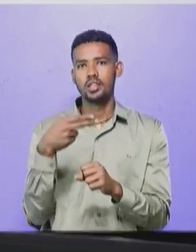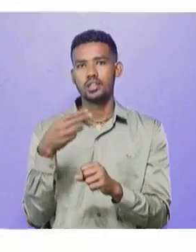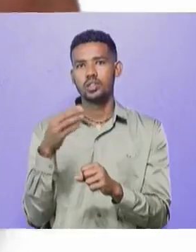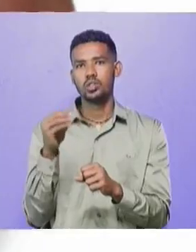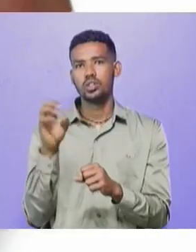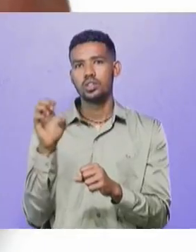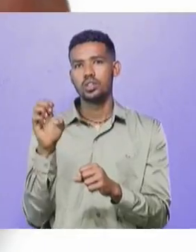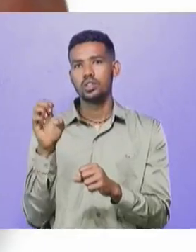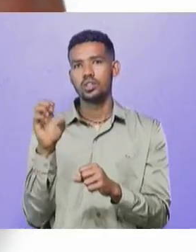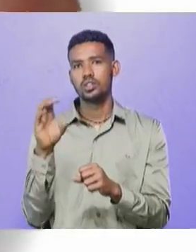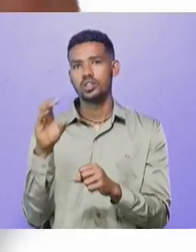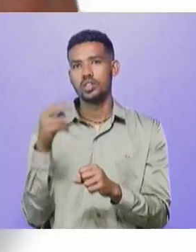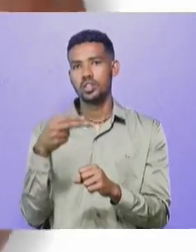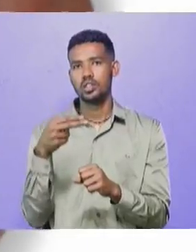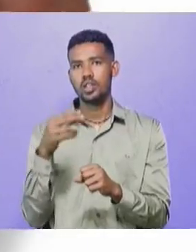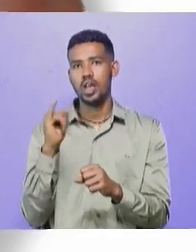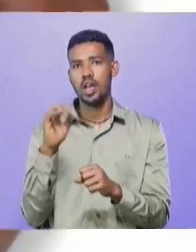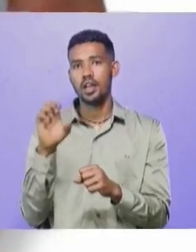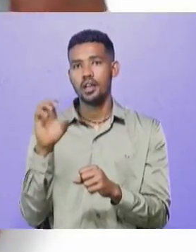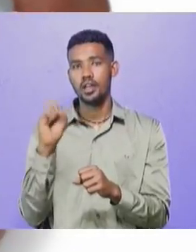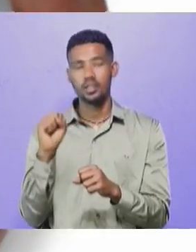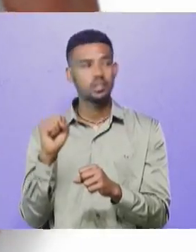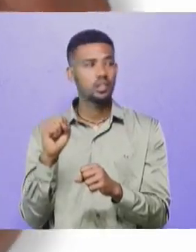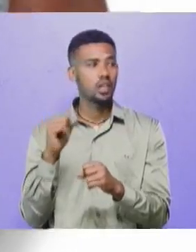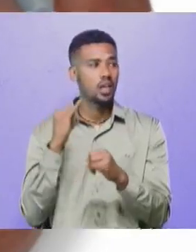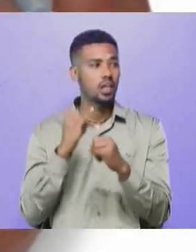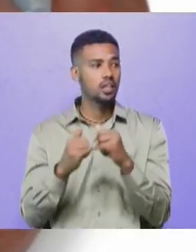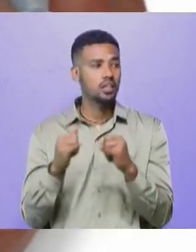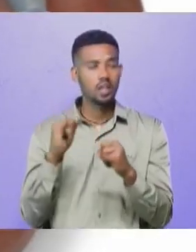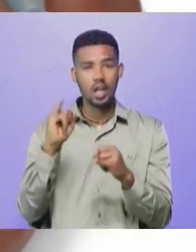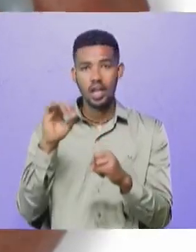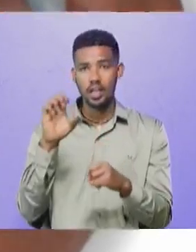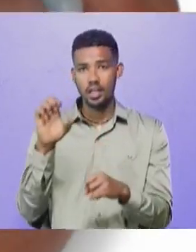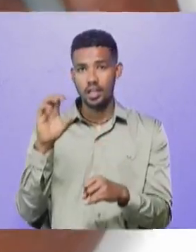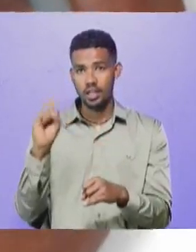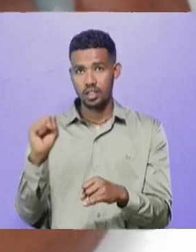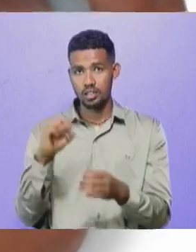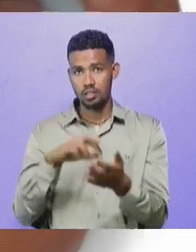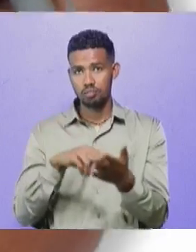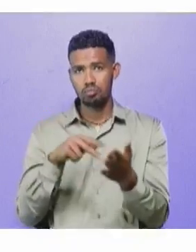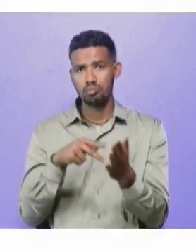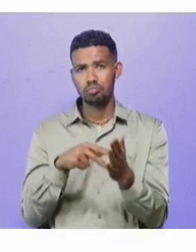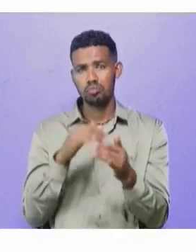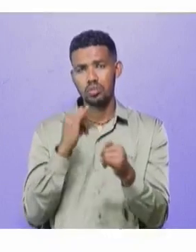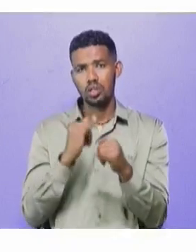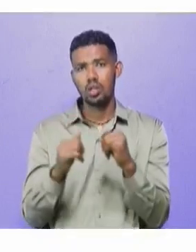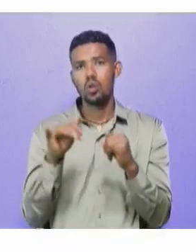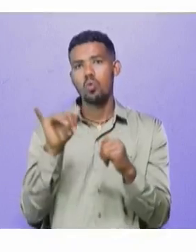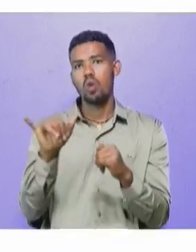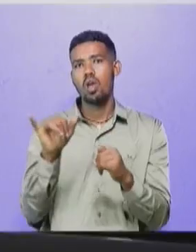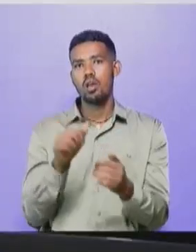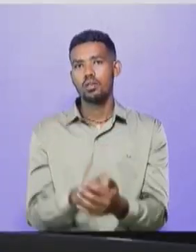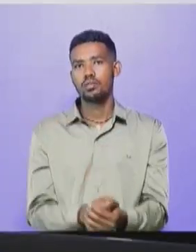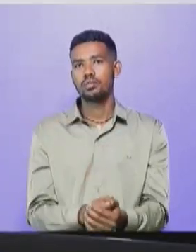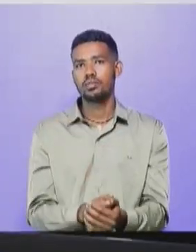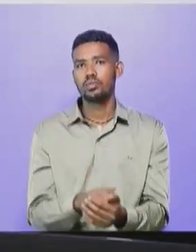to ies, ending with ies, it means ending with y.